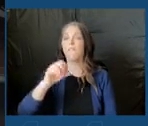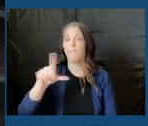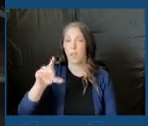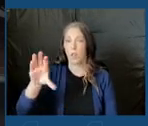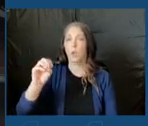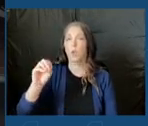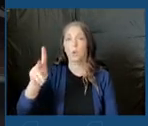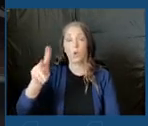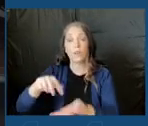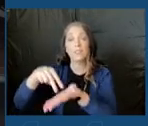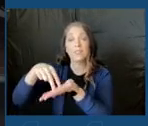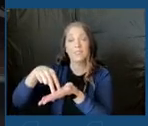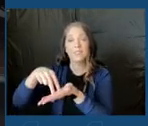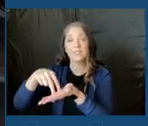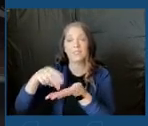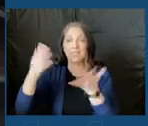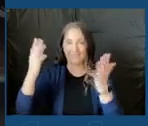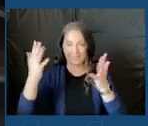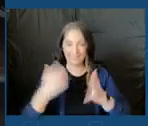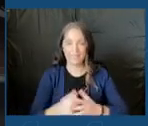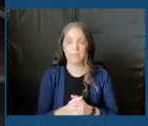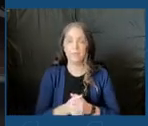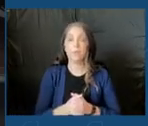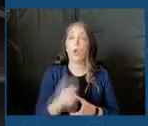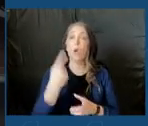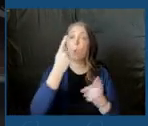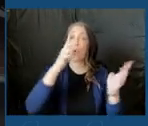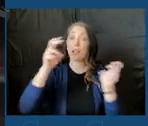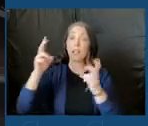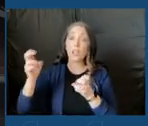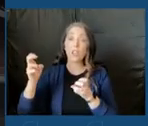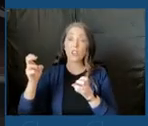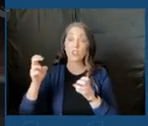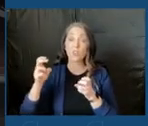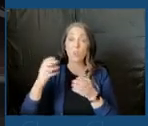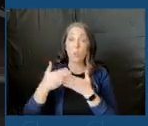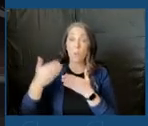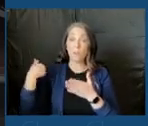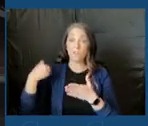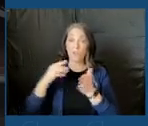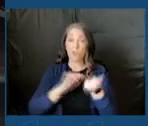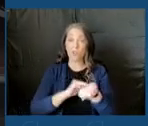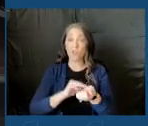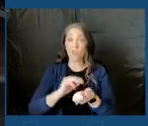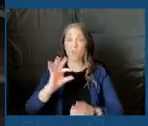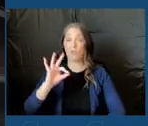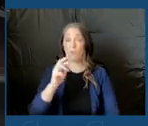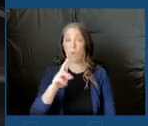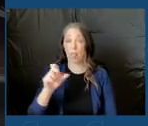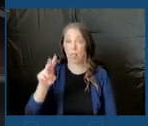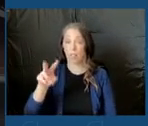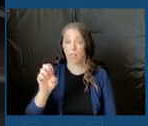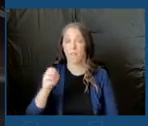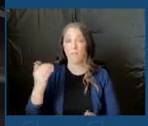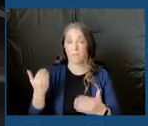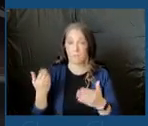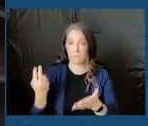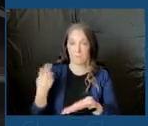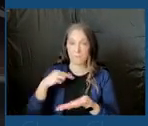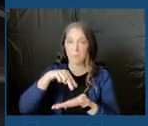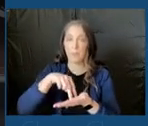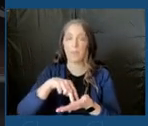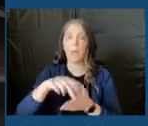Because one of the issues that we have before Dr. Fullerlove comes up, one of the issues we've had is people said, believe the